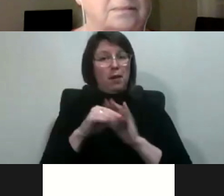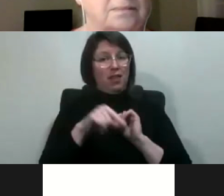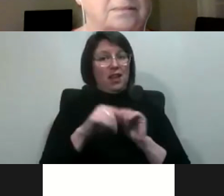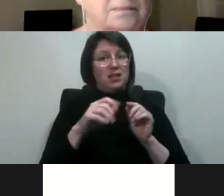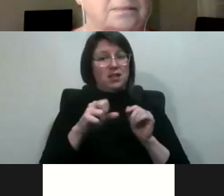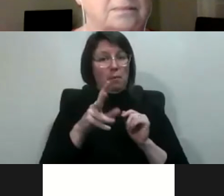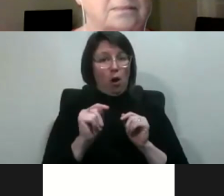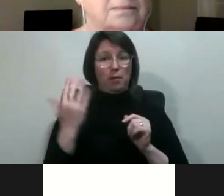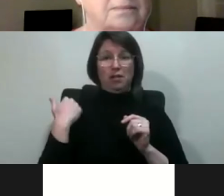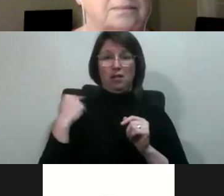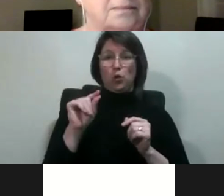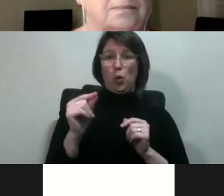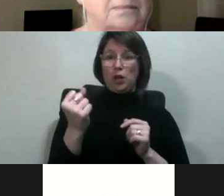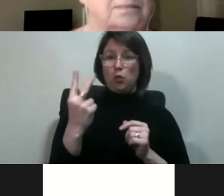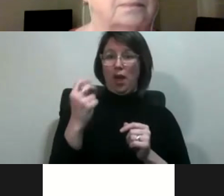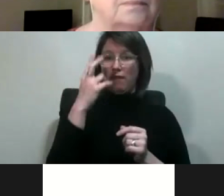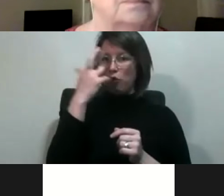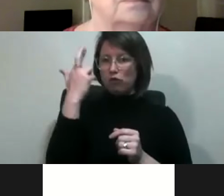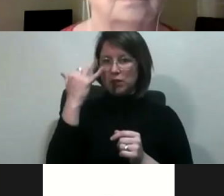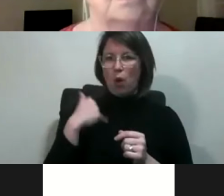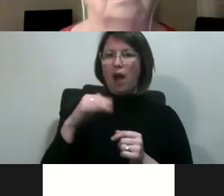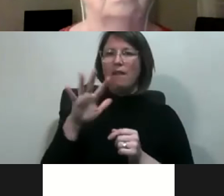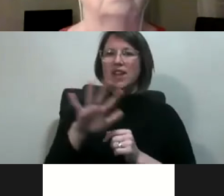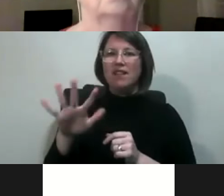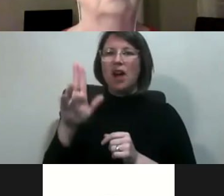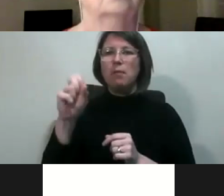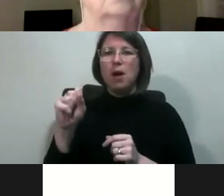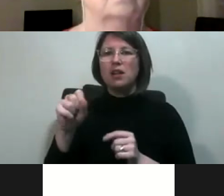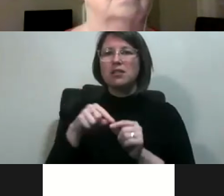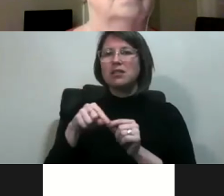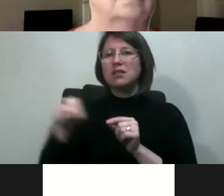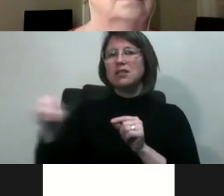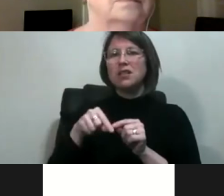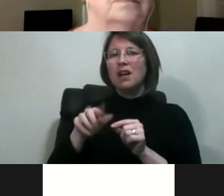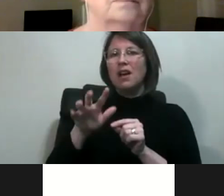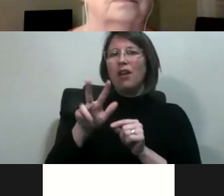in 2012 was because of the 55 bus stop being only 37 paces from my building.